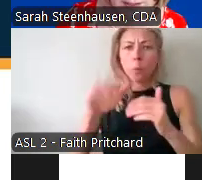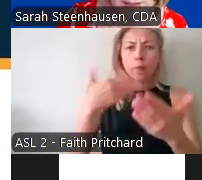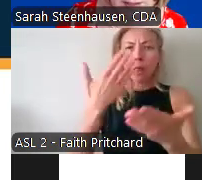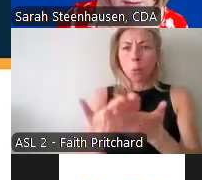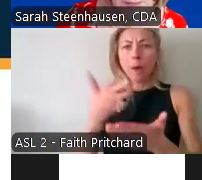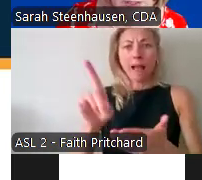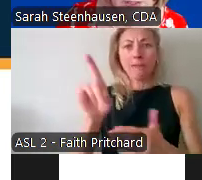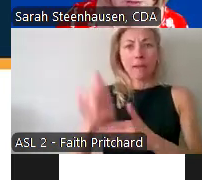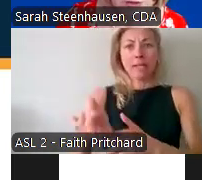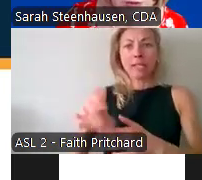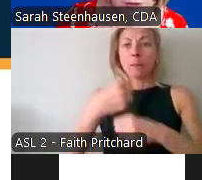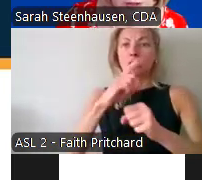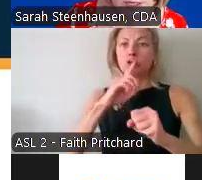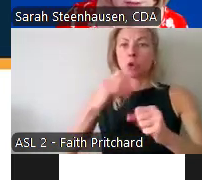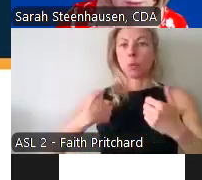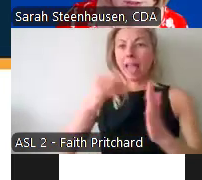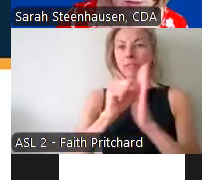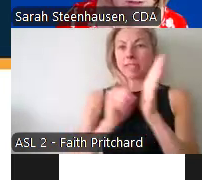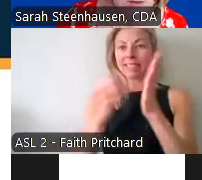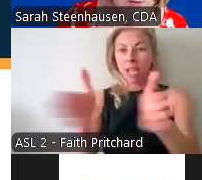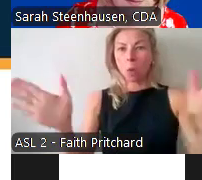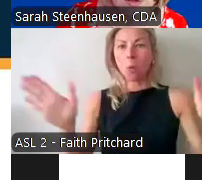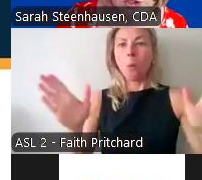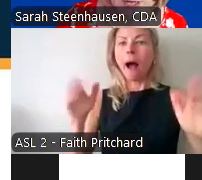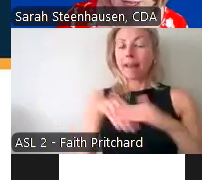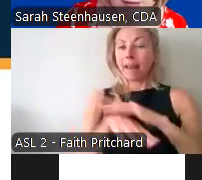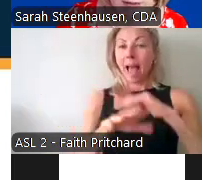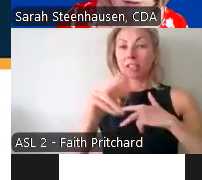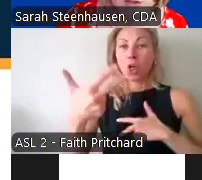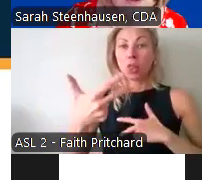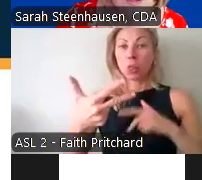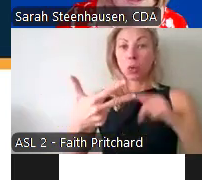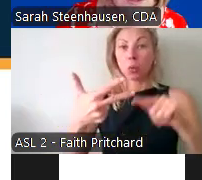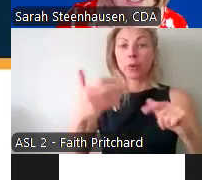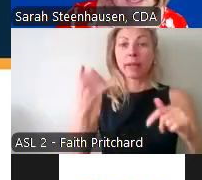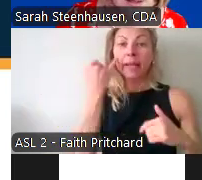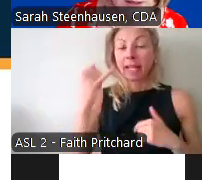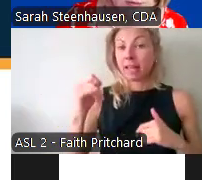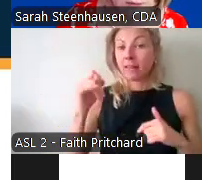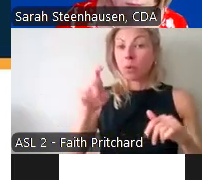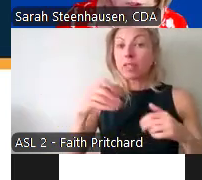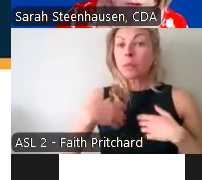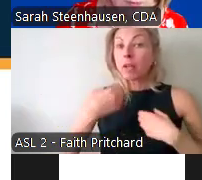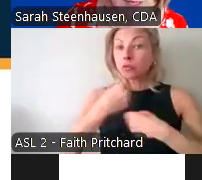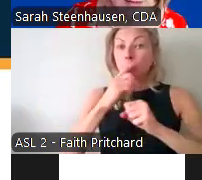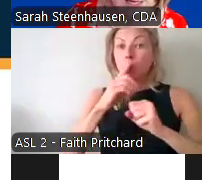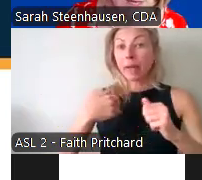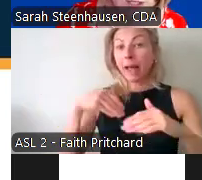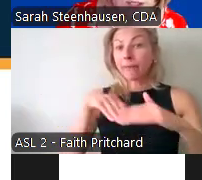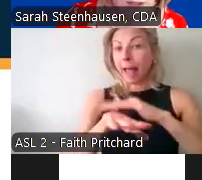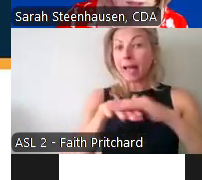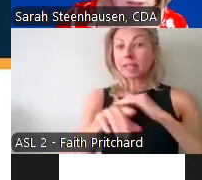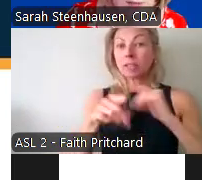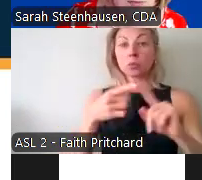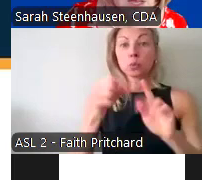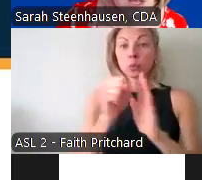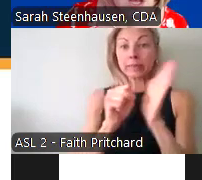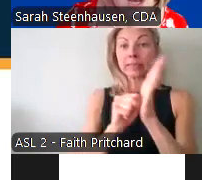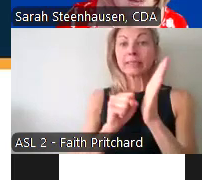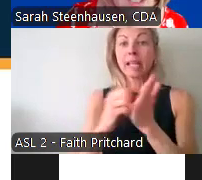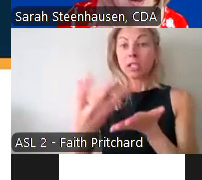statewide access. Third, we know that even if we've ensured access to services and have a more streamlined navigation